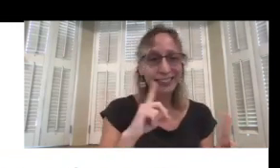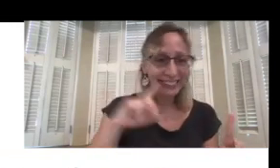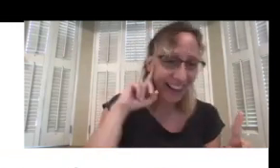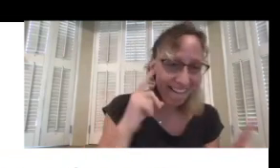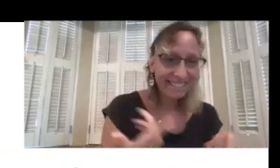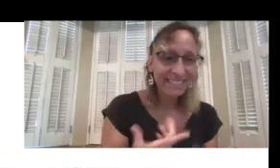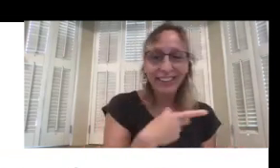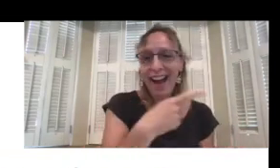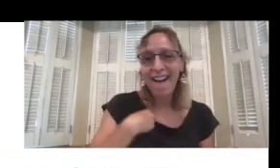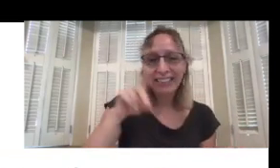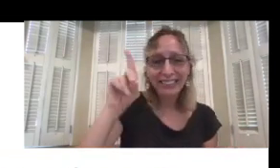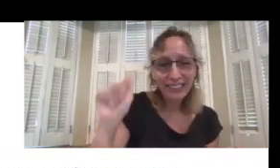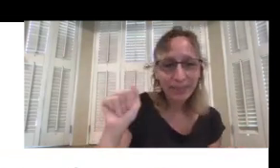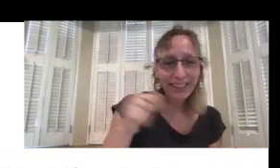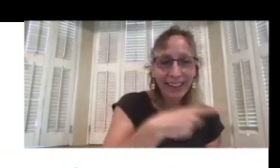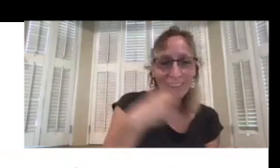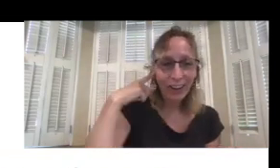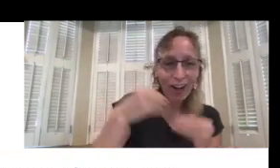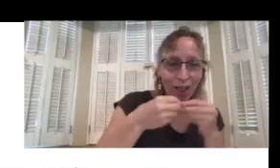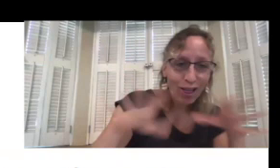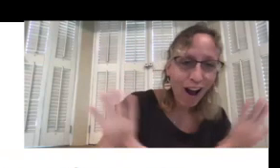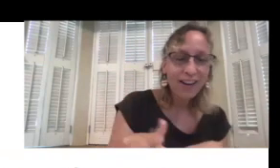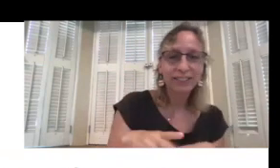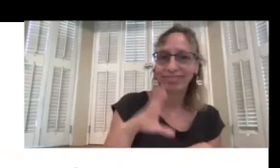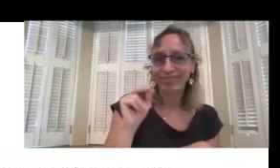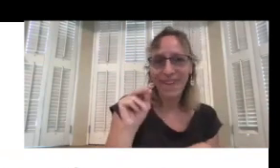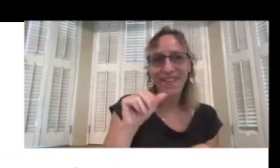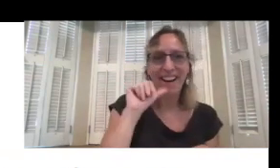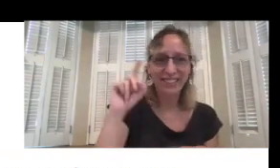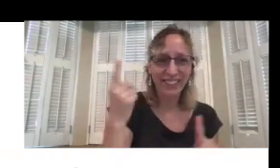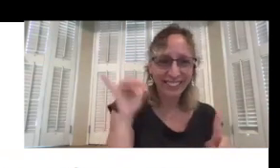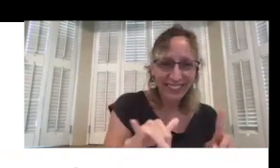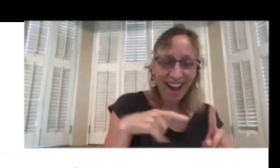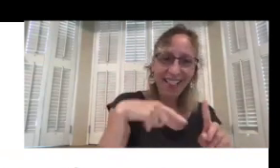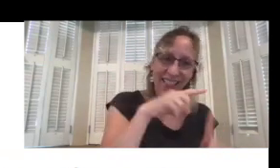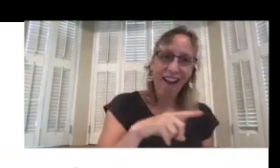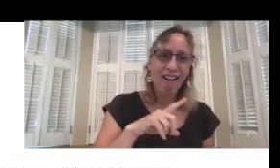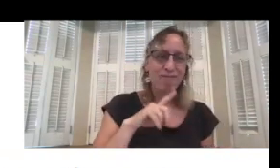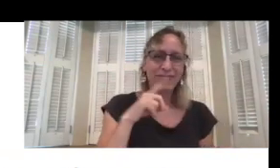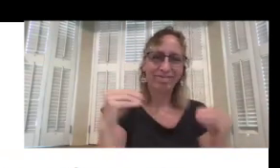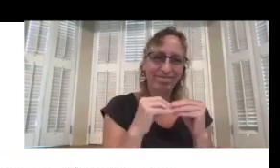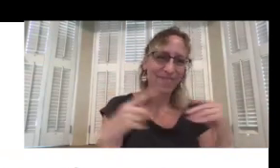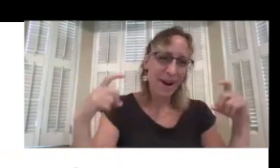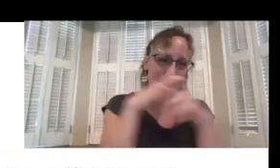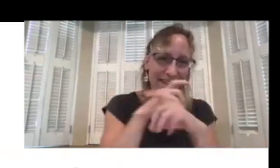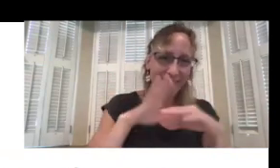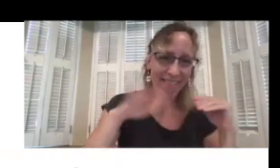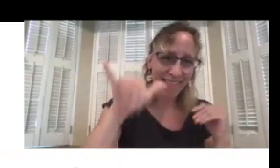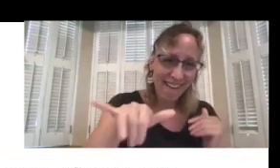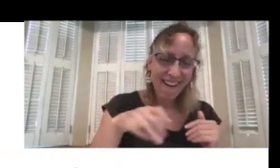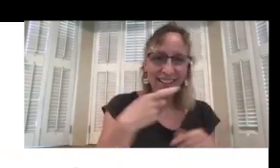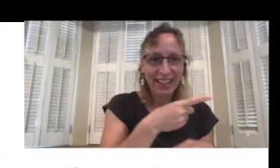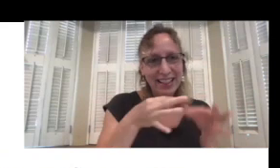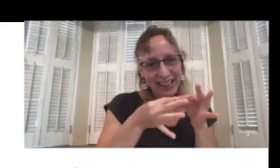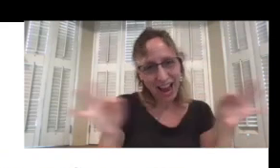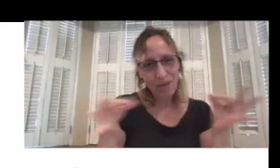So we need to shift our perspective of a deaf child who is a child with hearing loss.